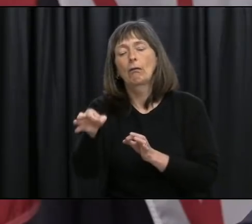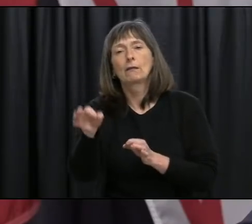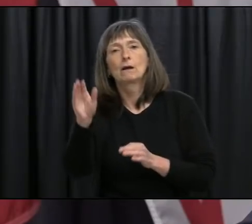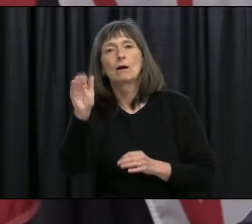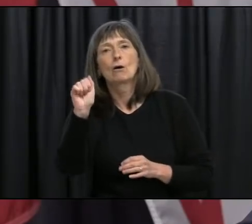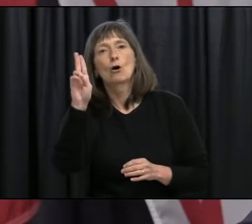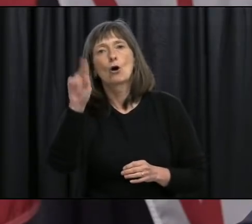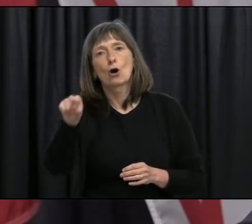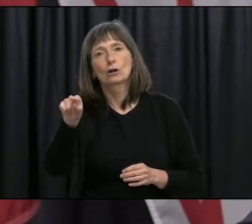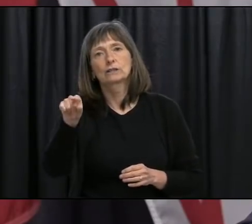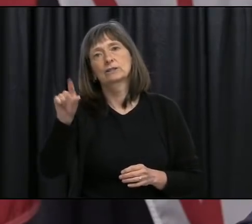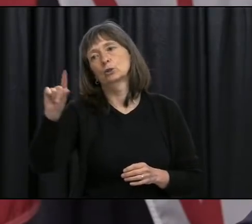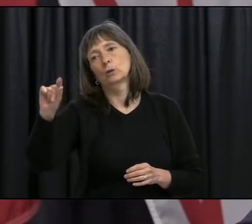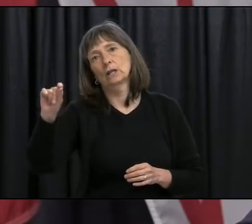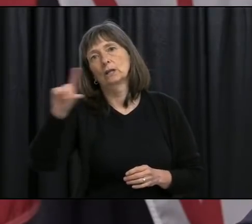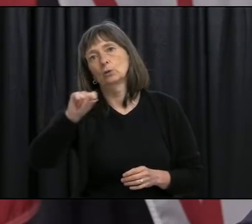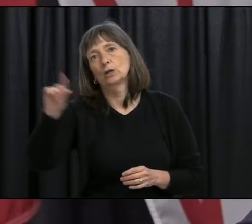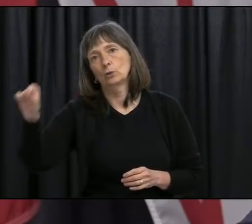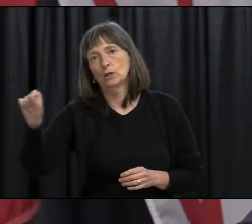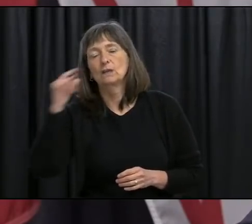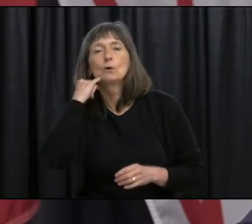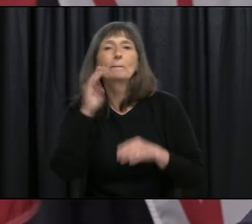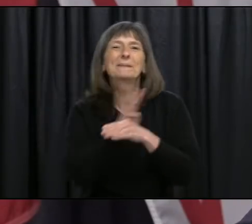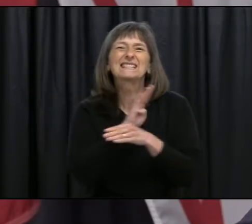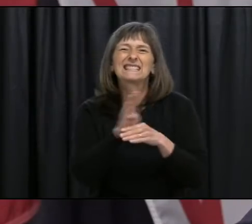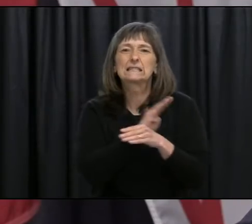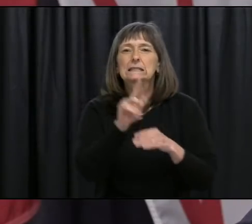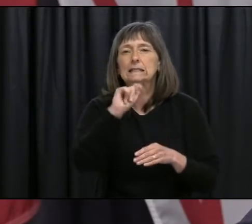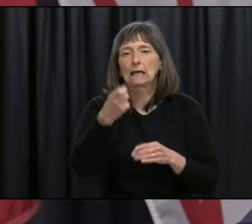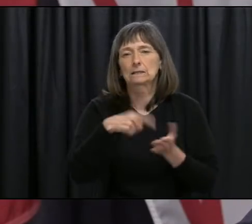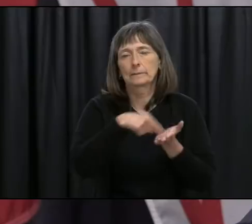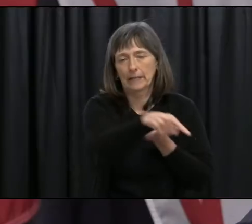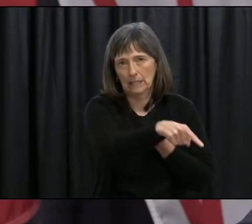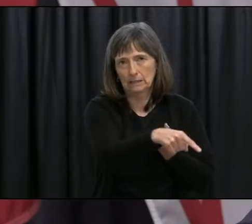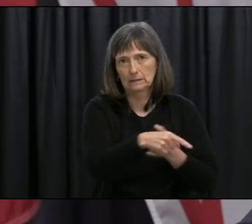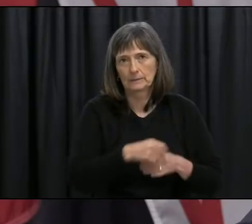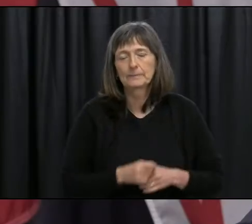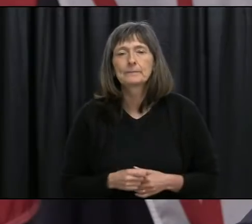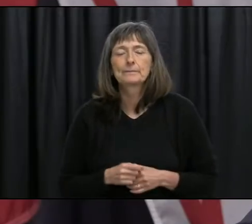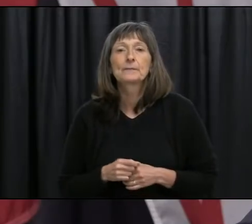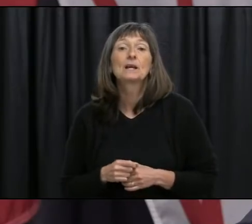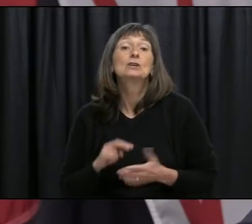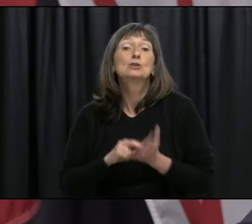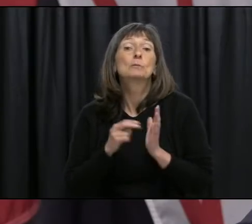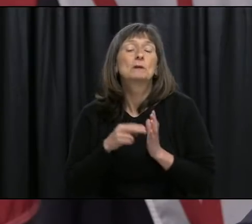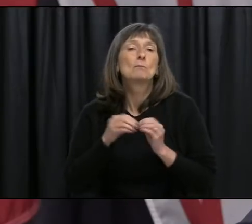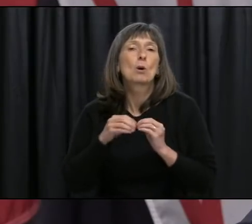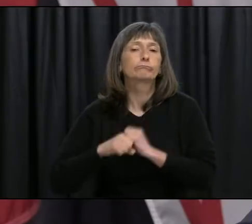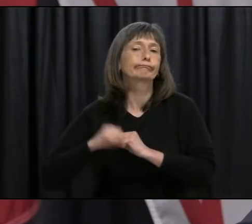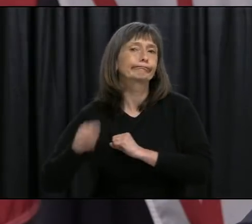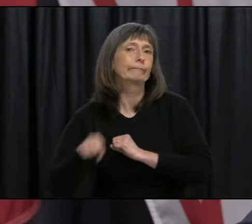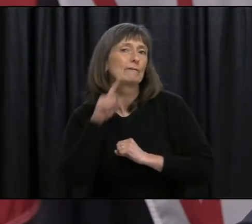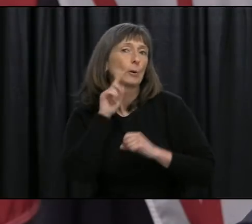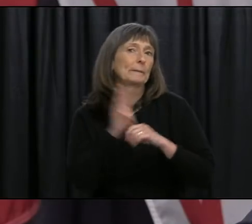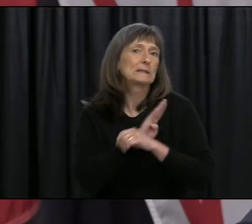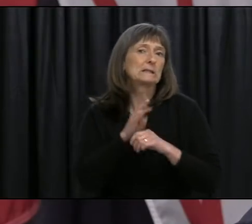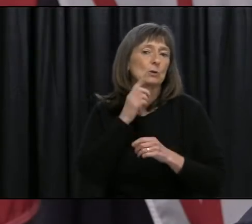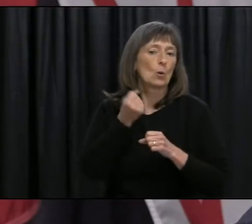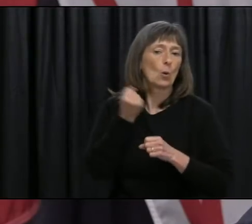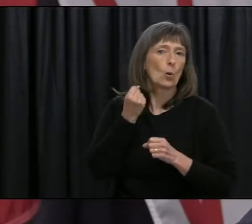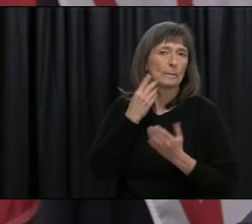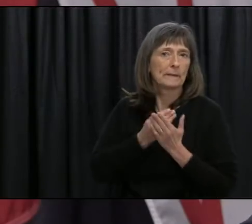August the 20th of 2020. So that's some extra support and making some cash available to our businesses during this difficult